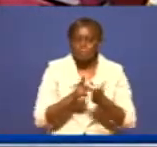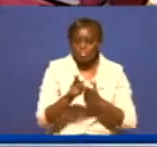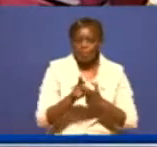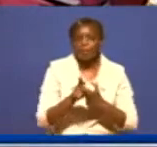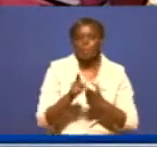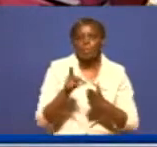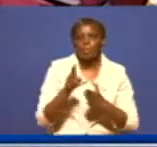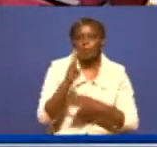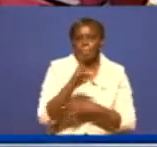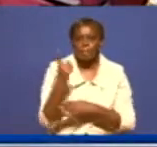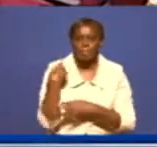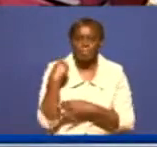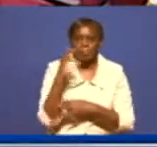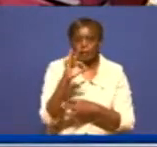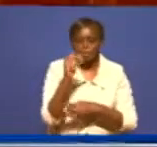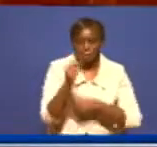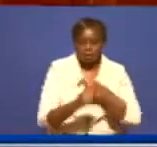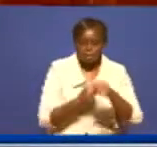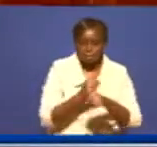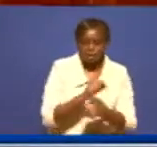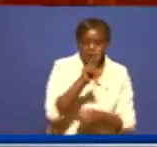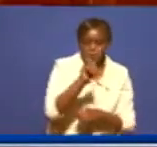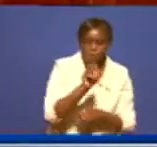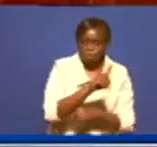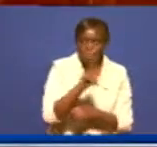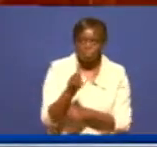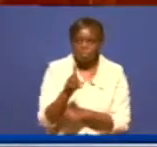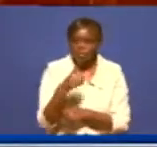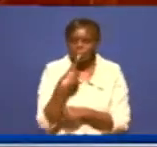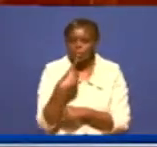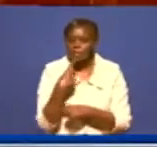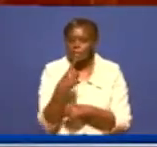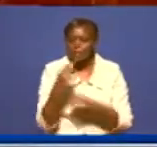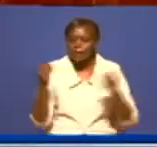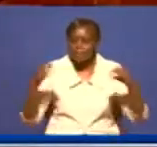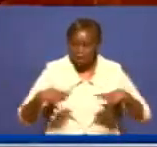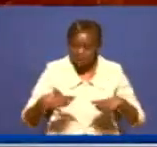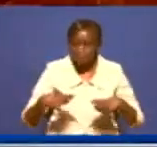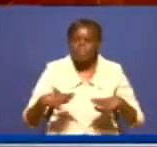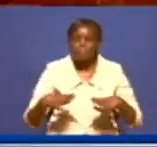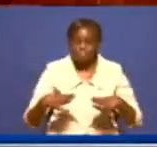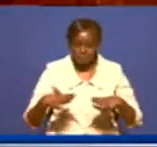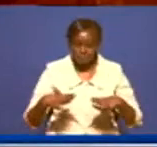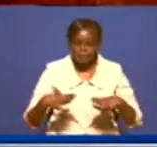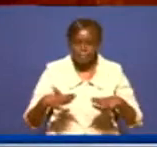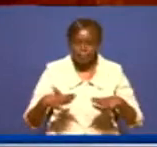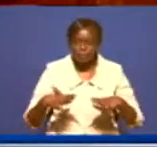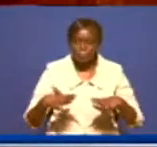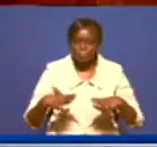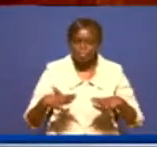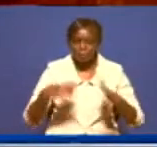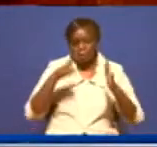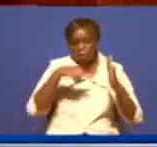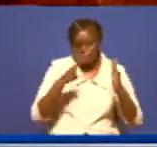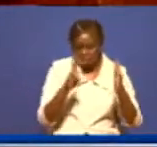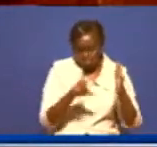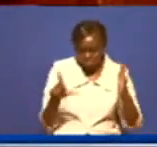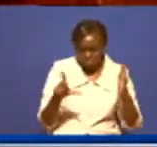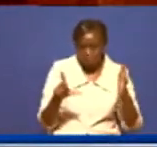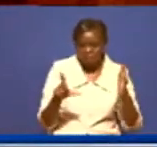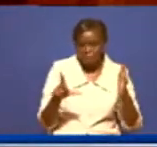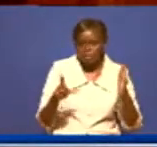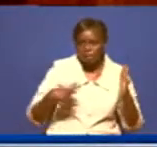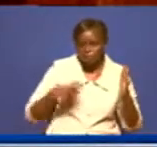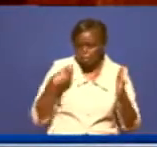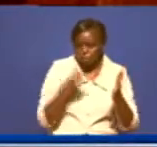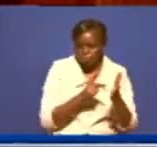2021, and state clearly that it is quite timely. But as I read through the bill, I find that there are